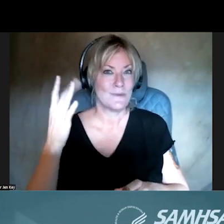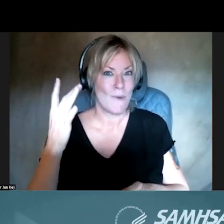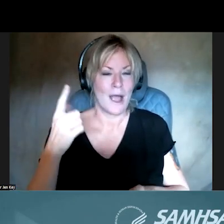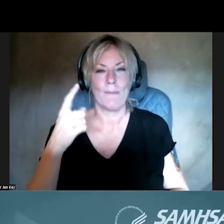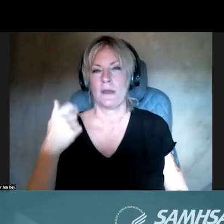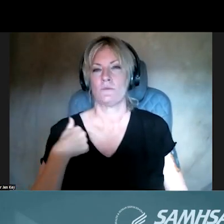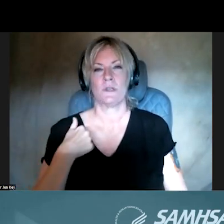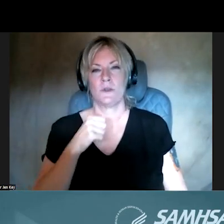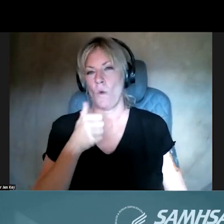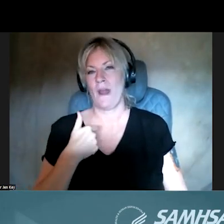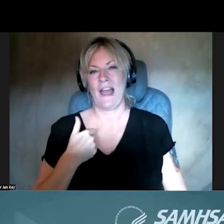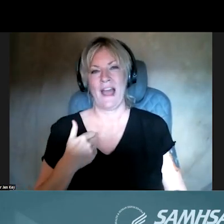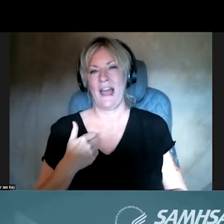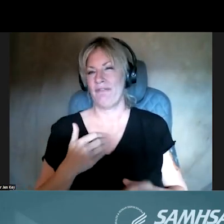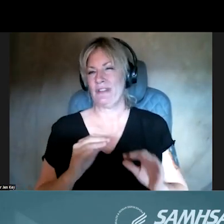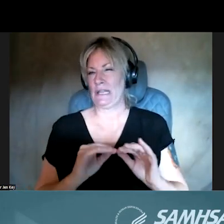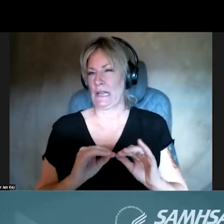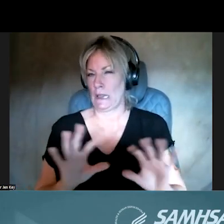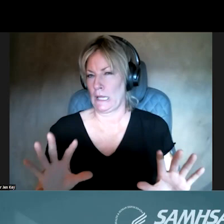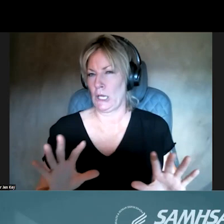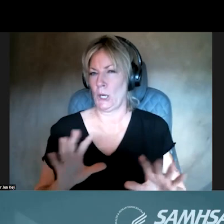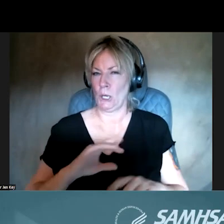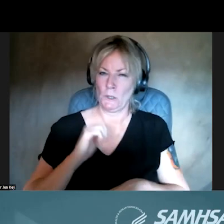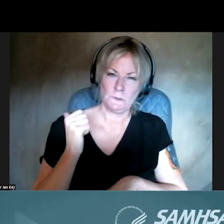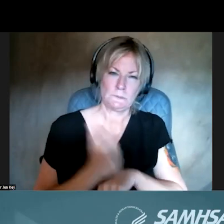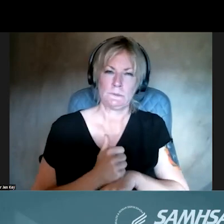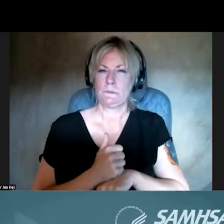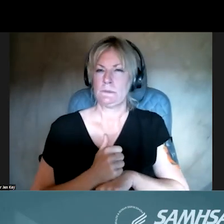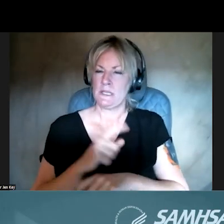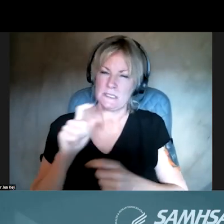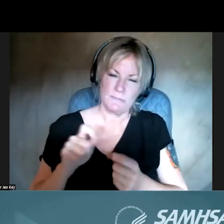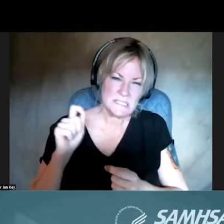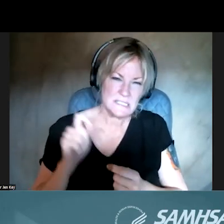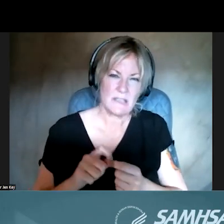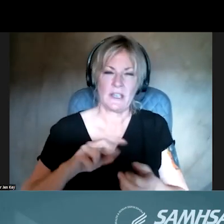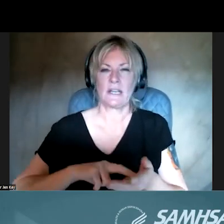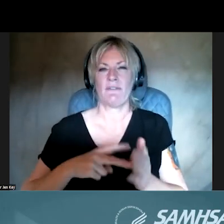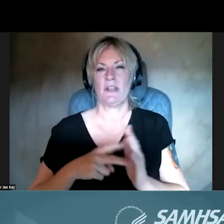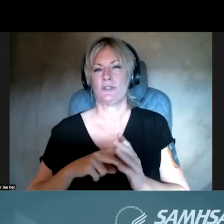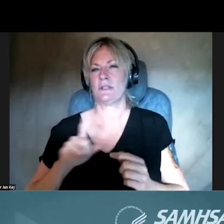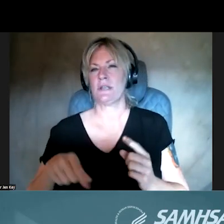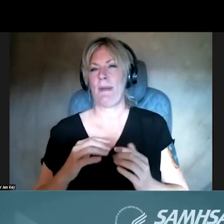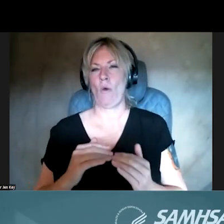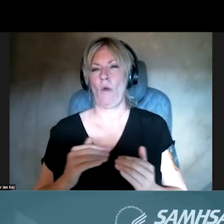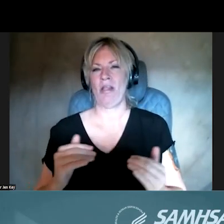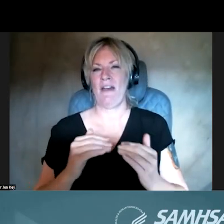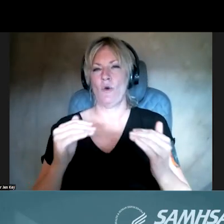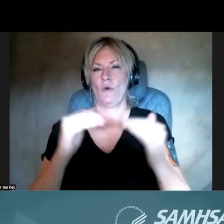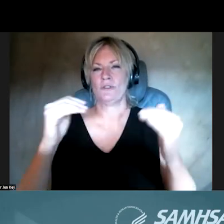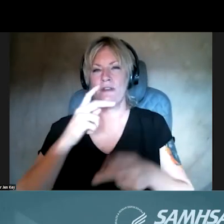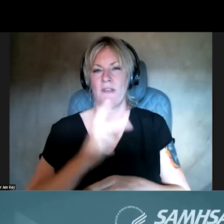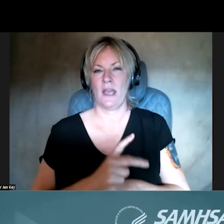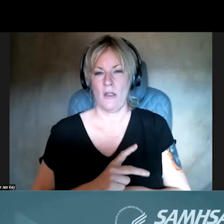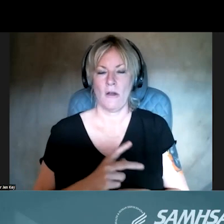have very, very clear, concrete, finite definitions of levels of care within crisis care. So when we talk